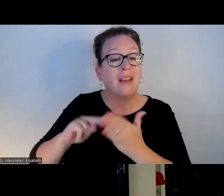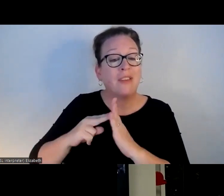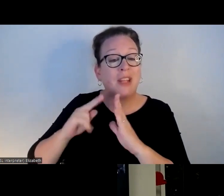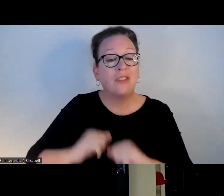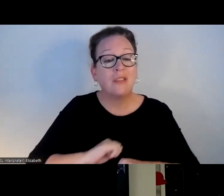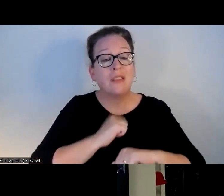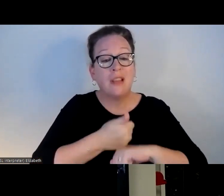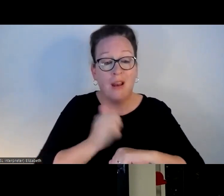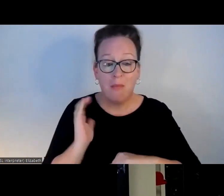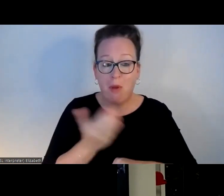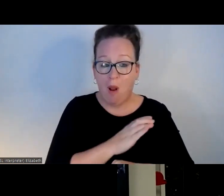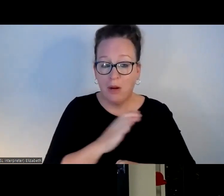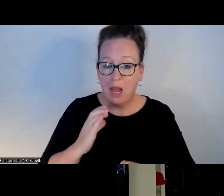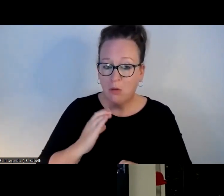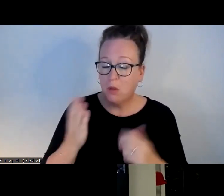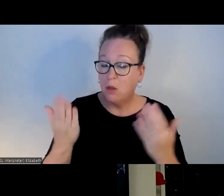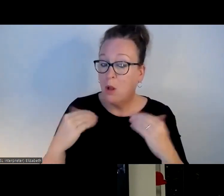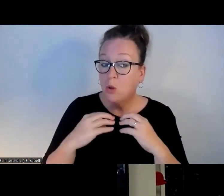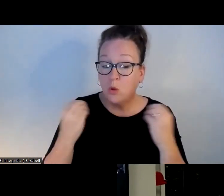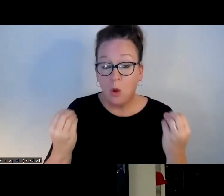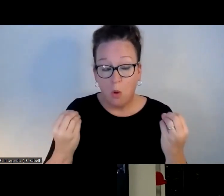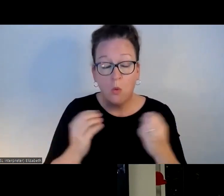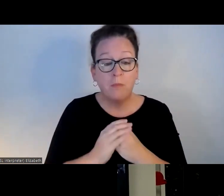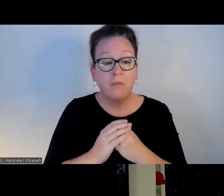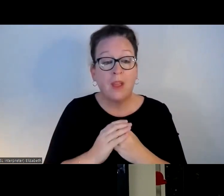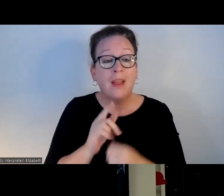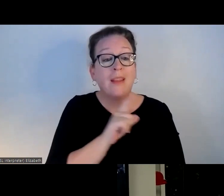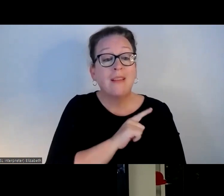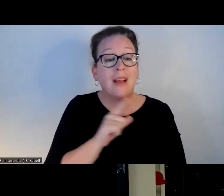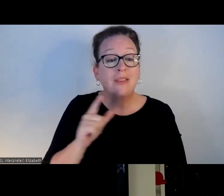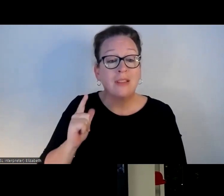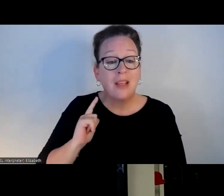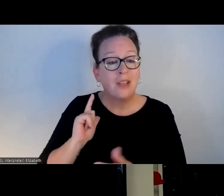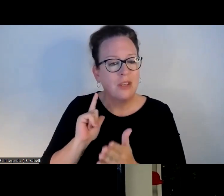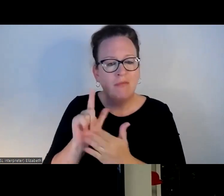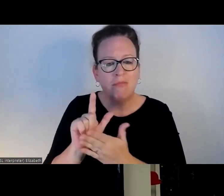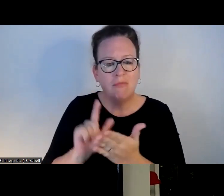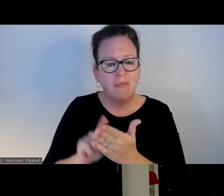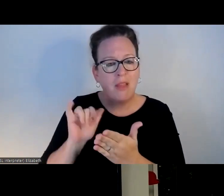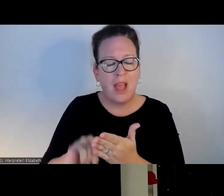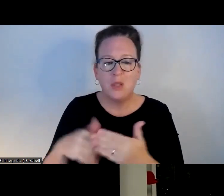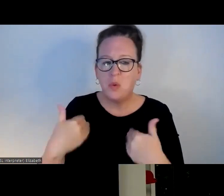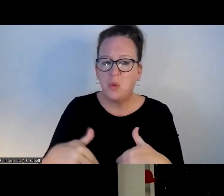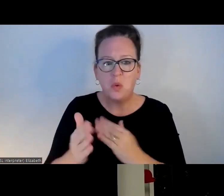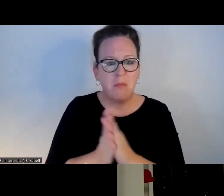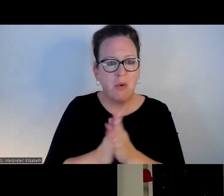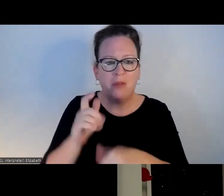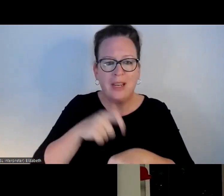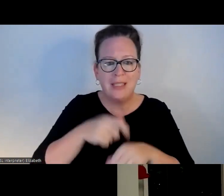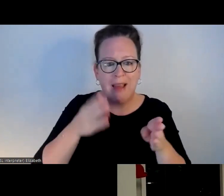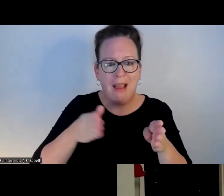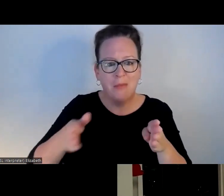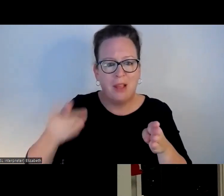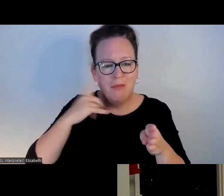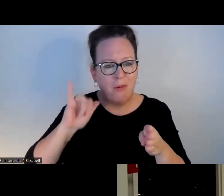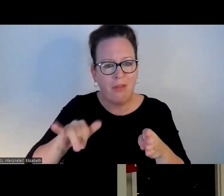itself. And so the legislation had some pretty ambitious timeline for doing that assessment and not a whole lot